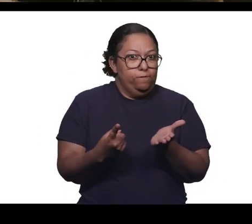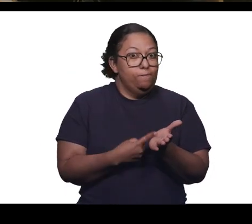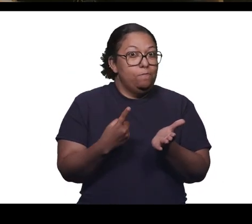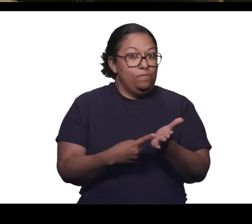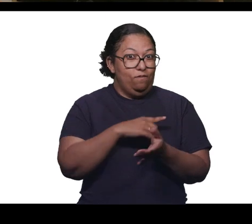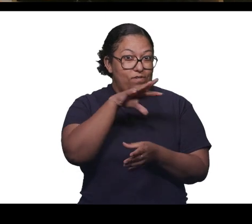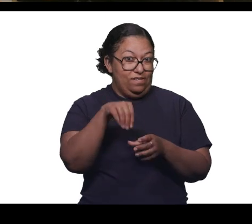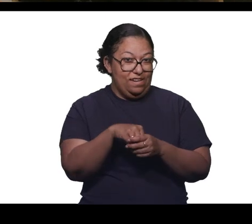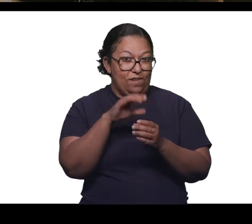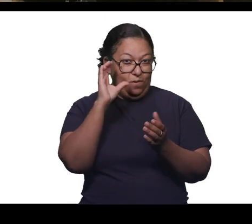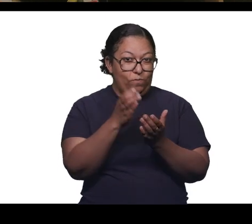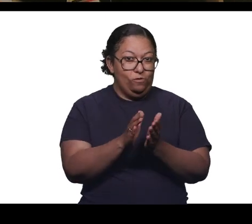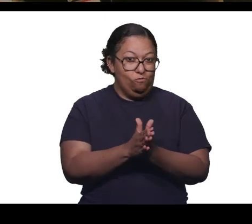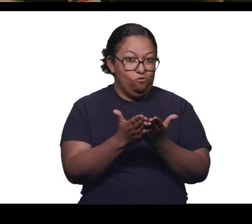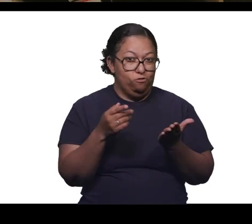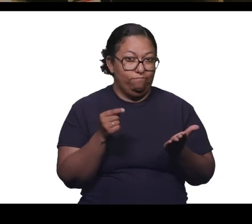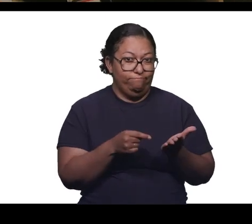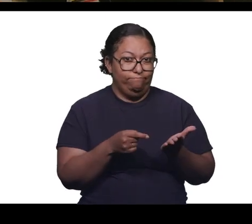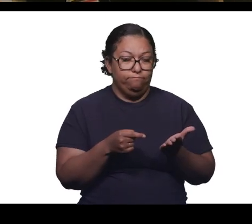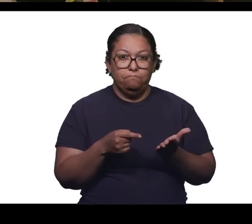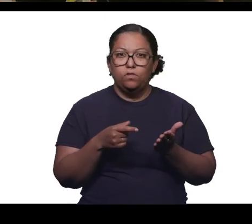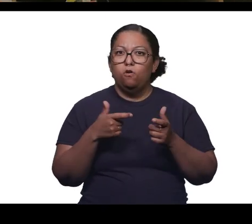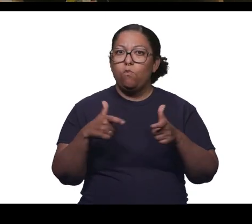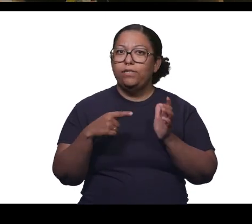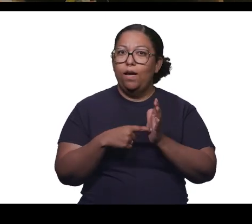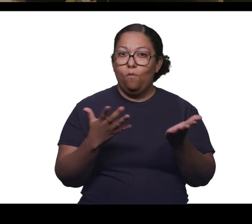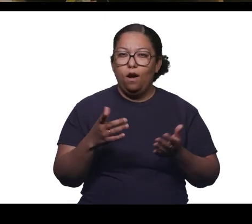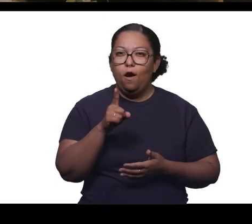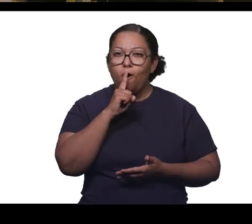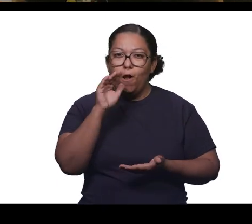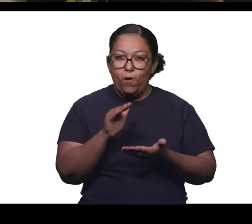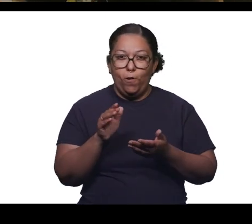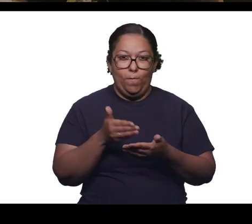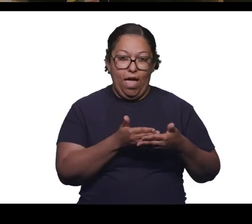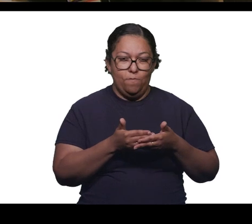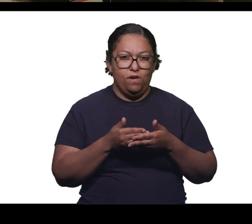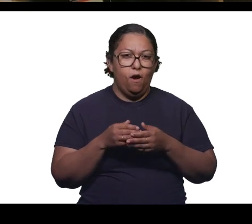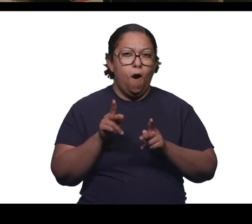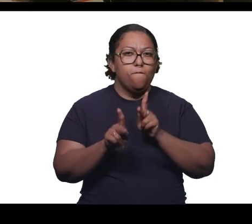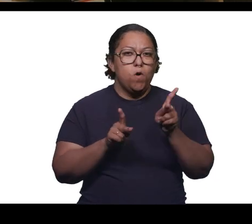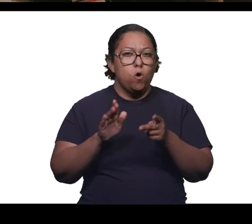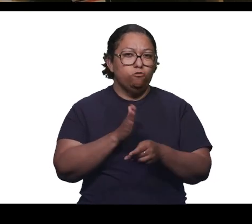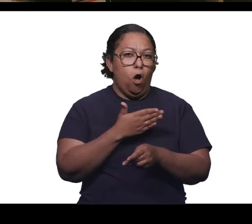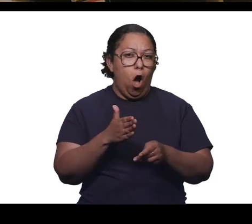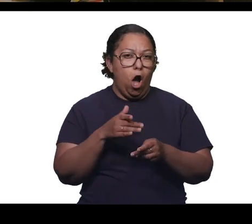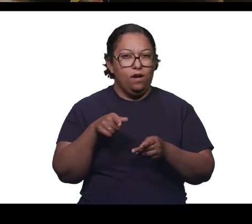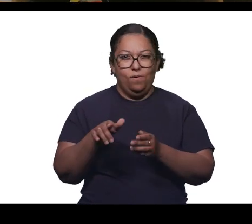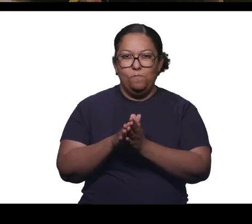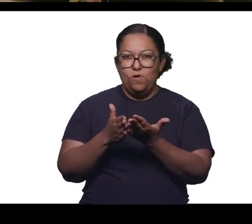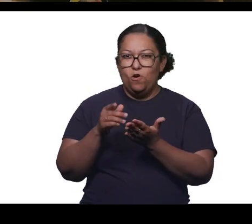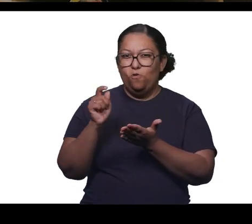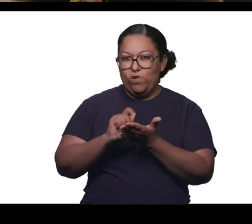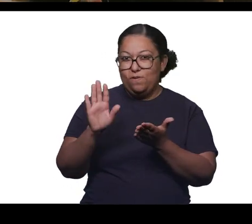great example. Hush Little Baby, the folk song, this is a book by Marla Frazee. She has put a lot